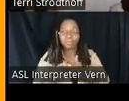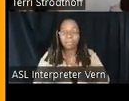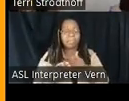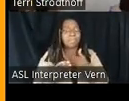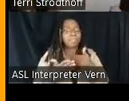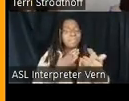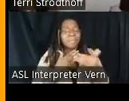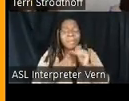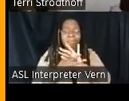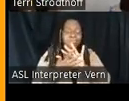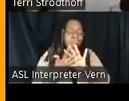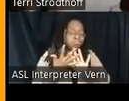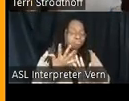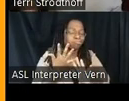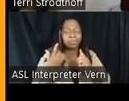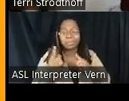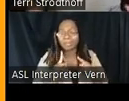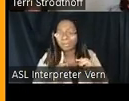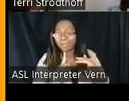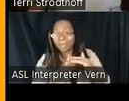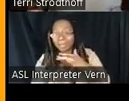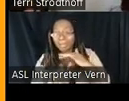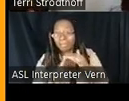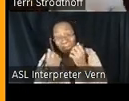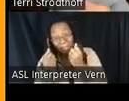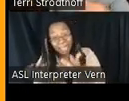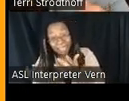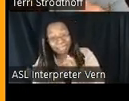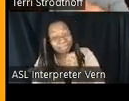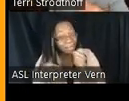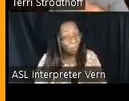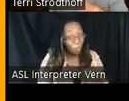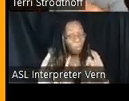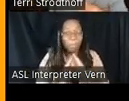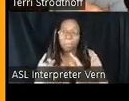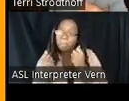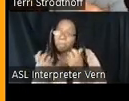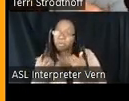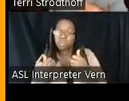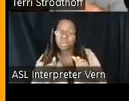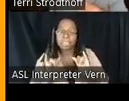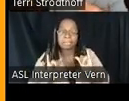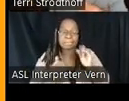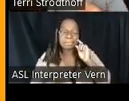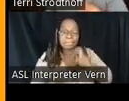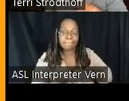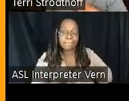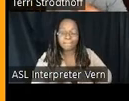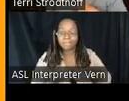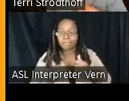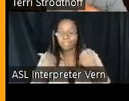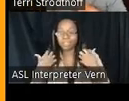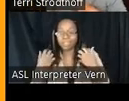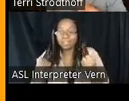things that are going on around of us, many, not just some of us, many people work on healing and restoring them to the truth of themselves. And they can